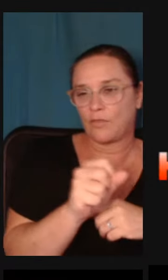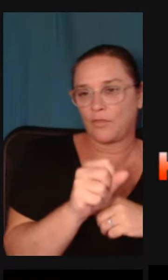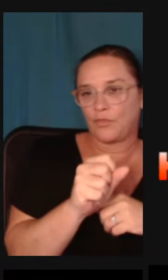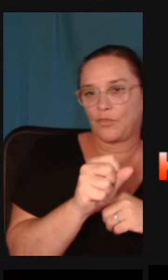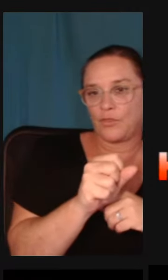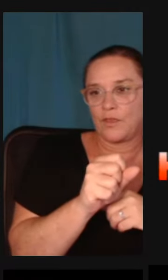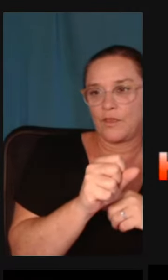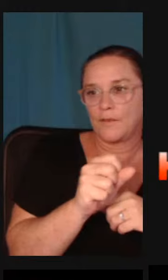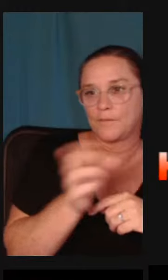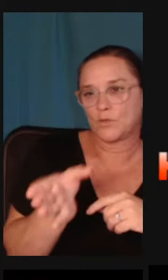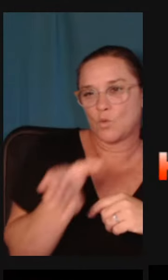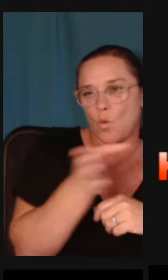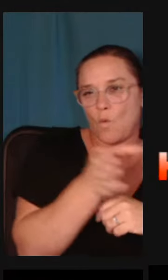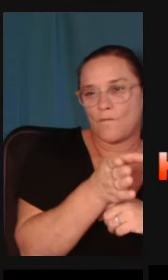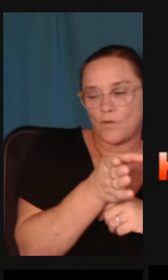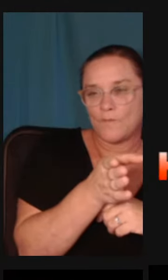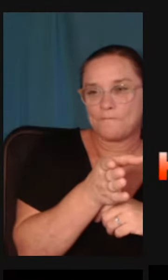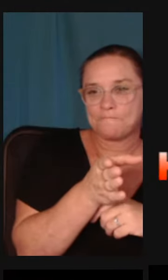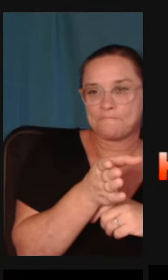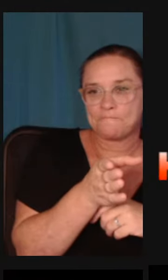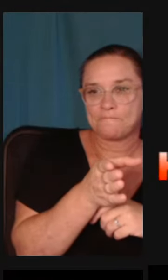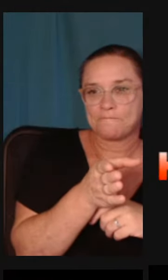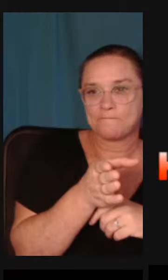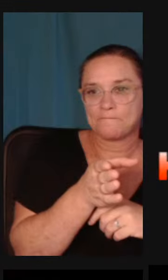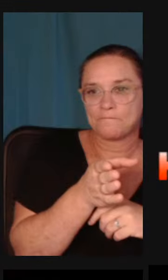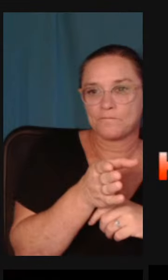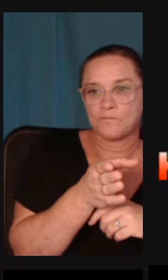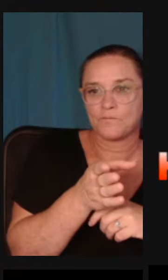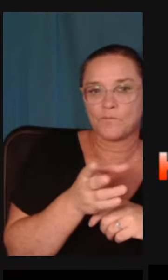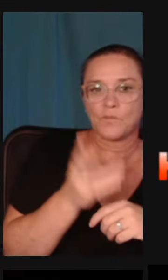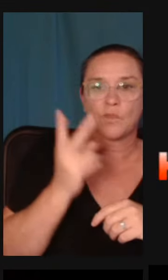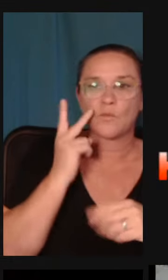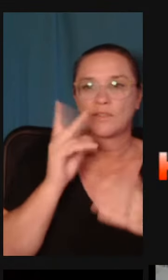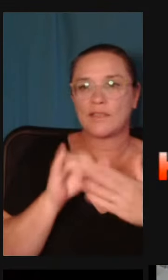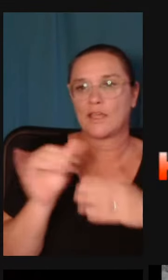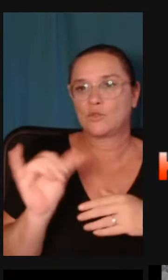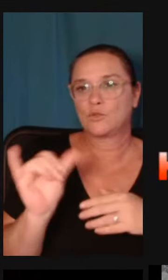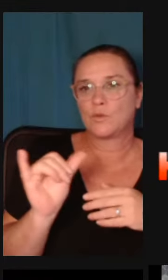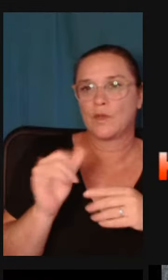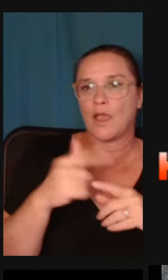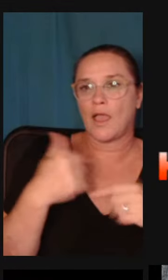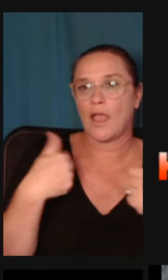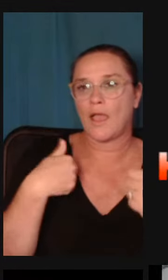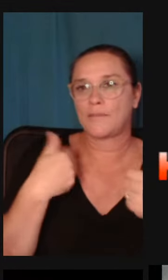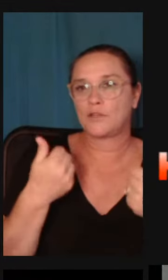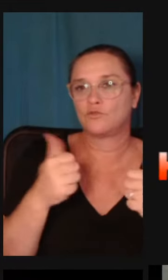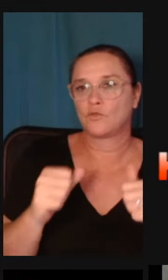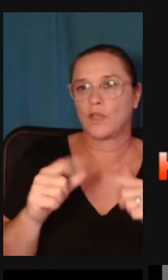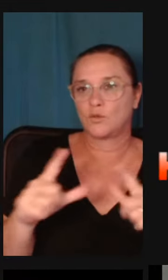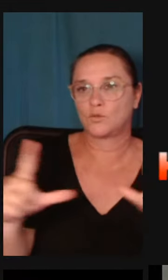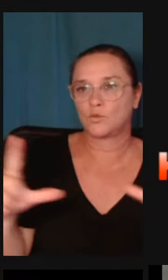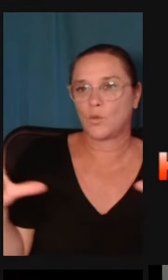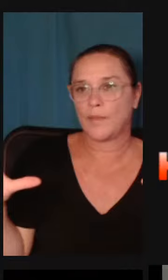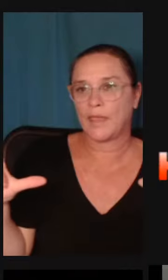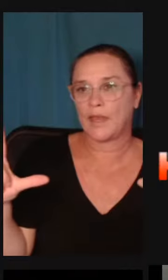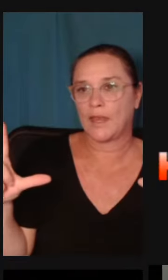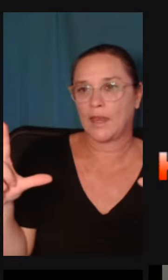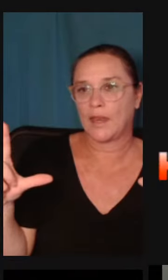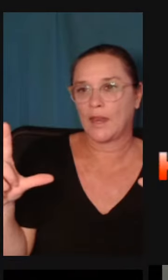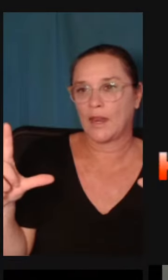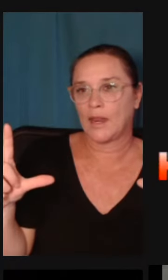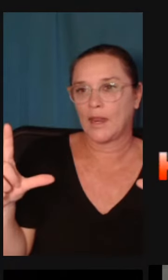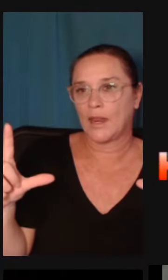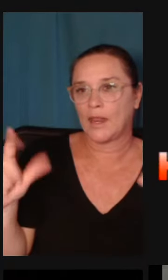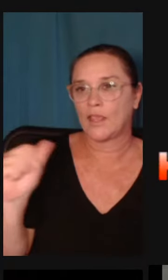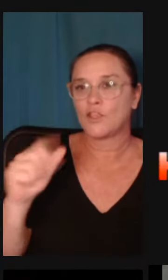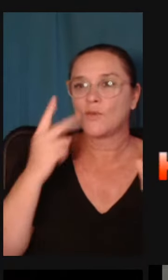over, and we'll see that as well. But let me try to zoom it in for you guys. You can see a